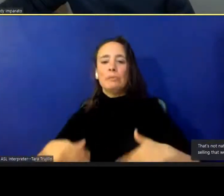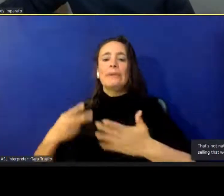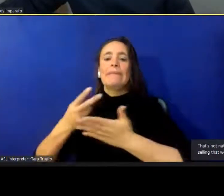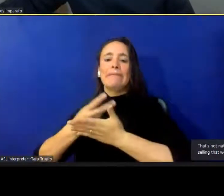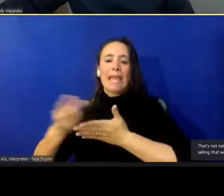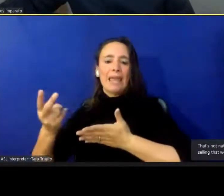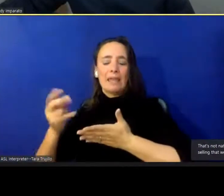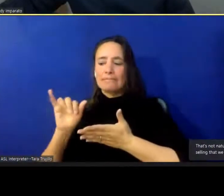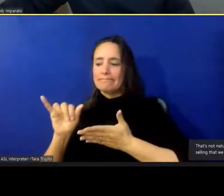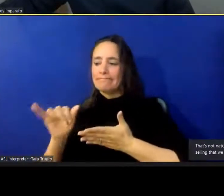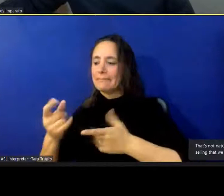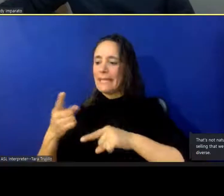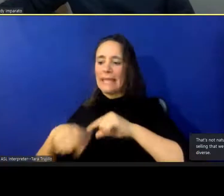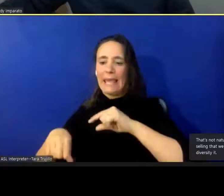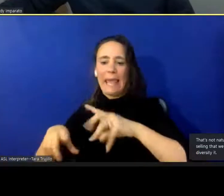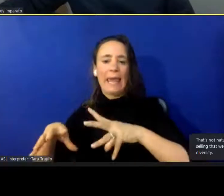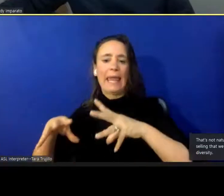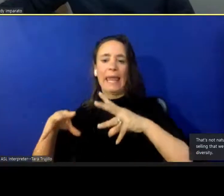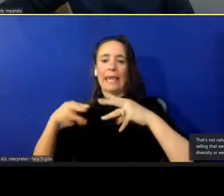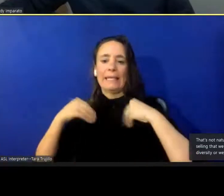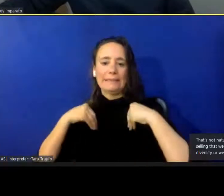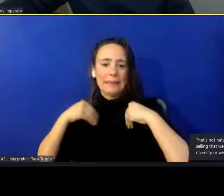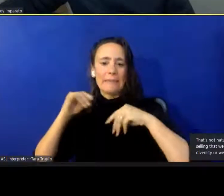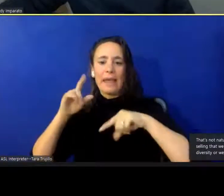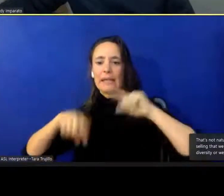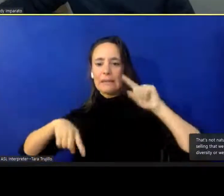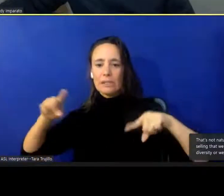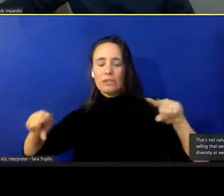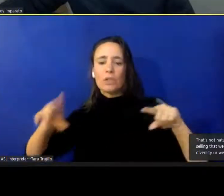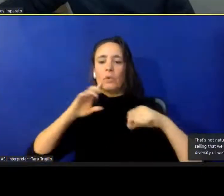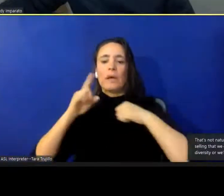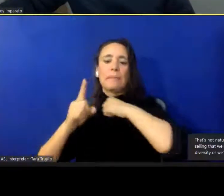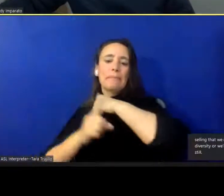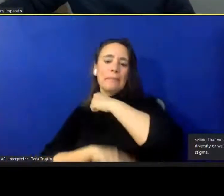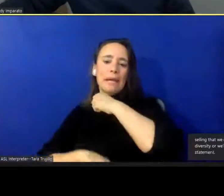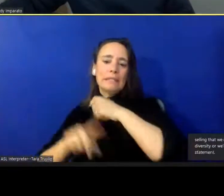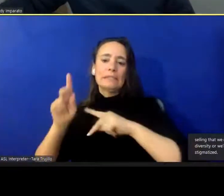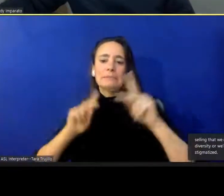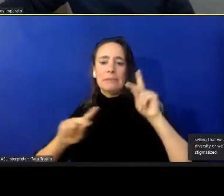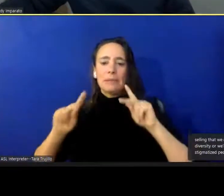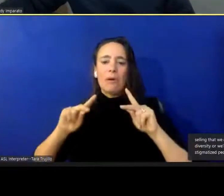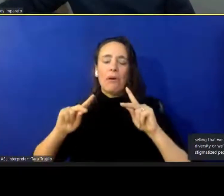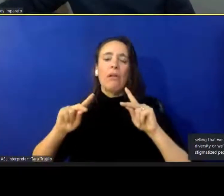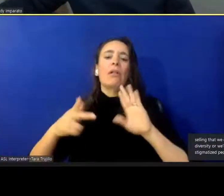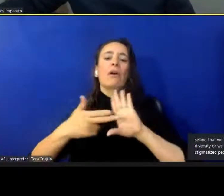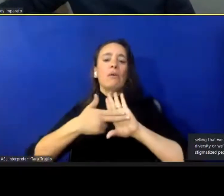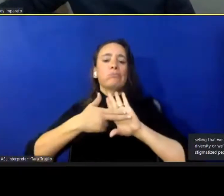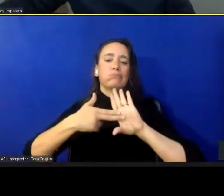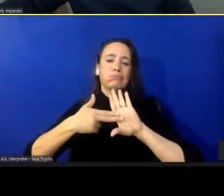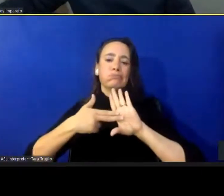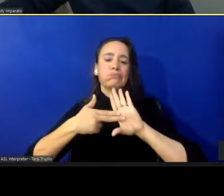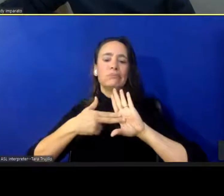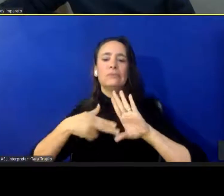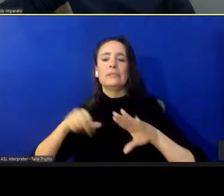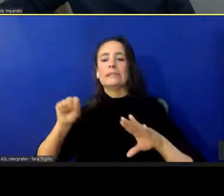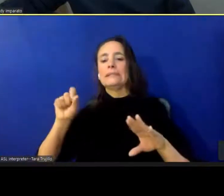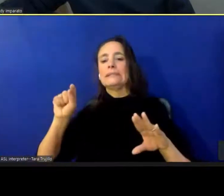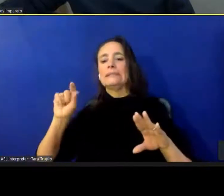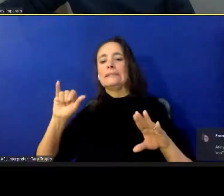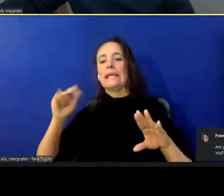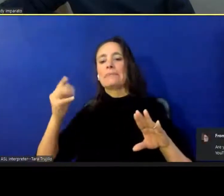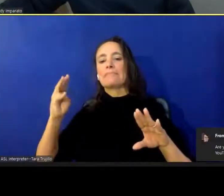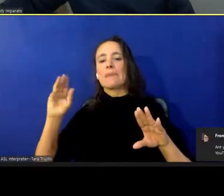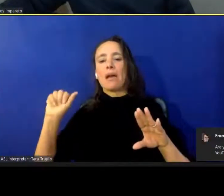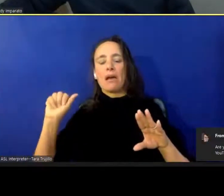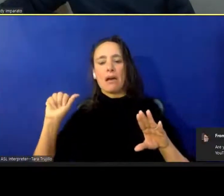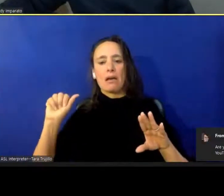that form of human diversity, or we're going to punish people or stigmatize people. So again, I'm hopeful that